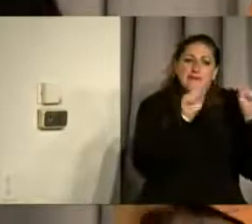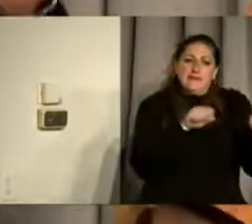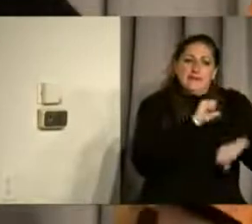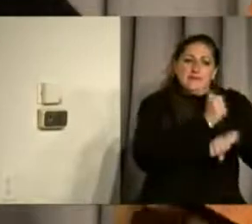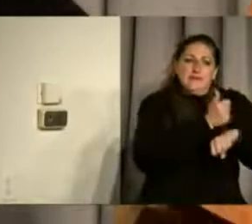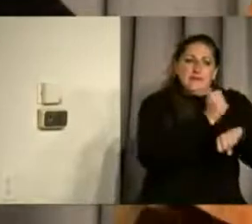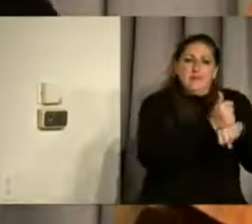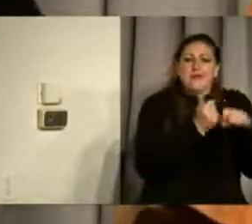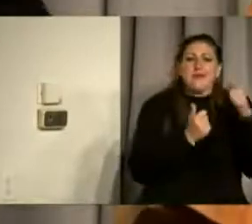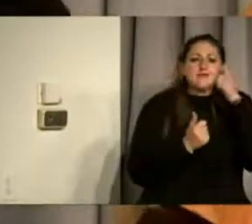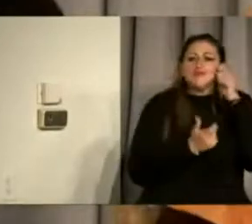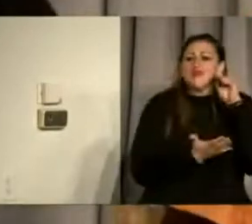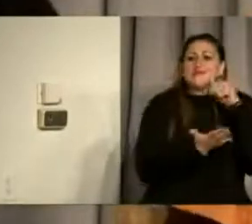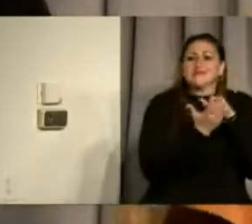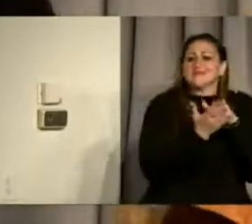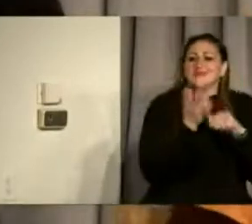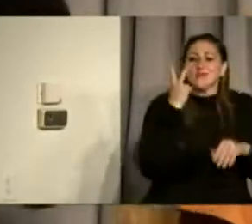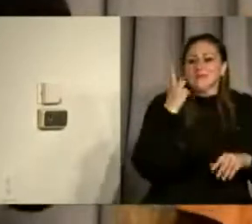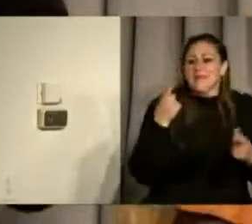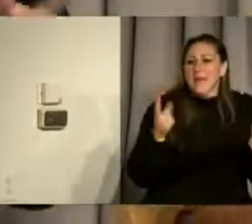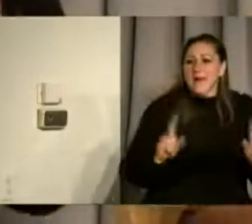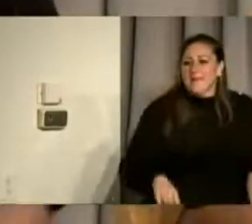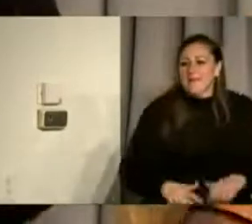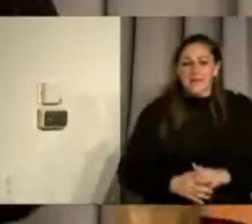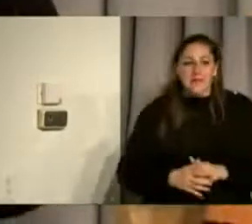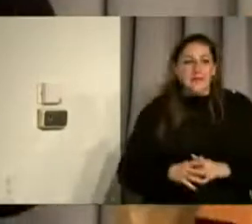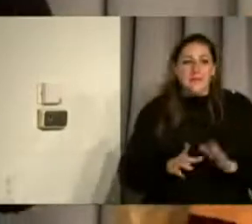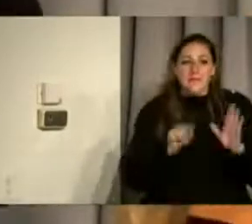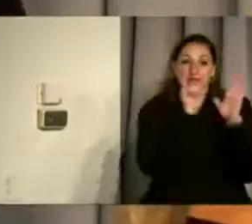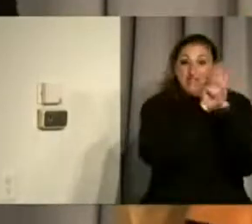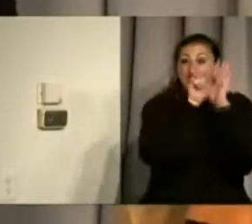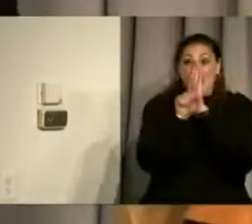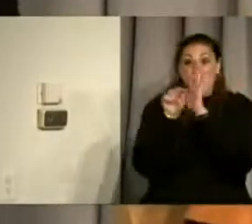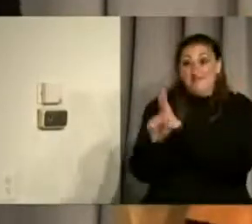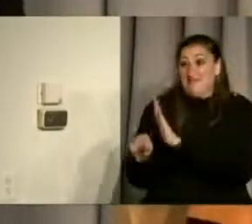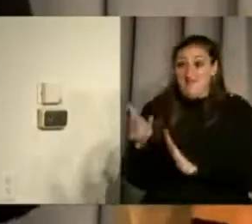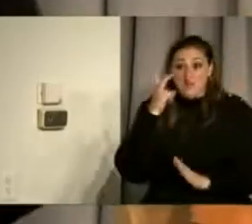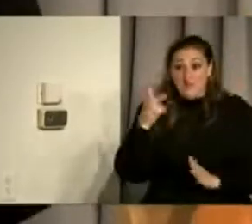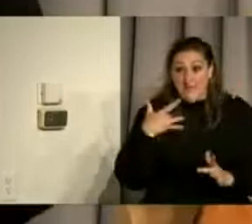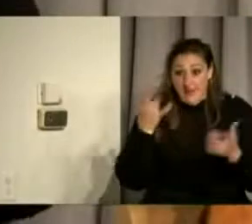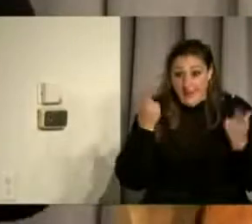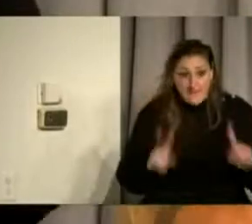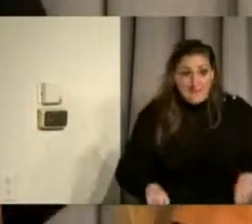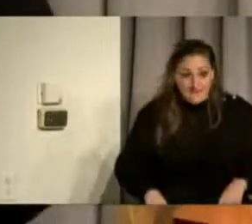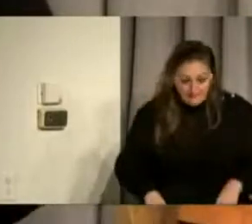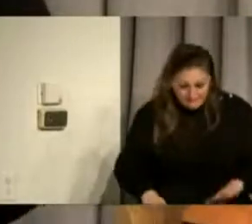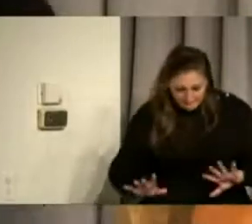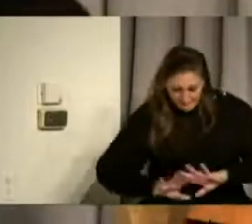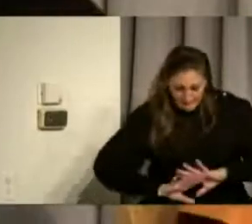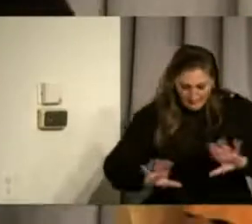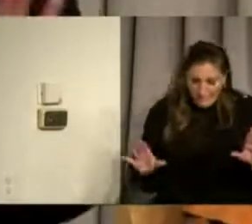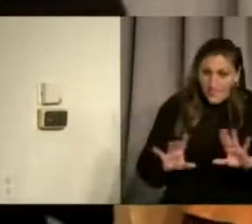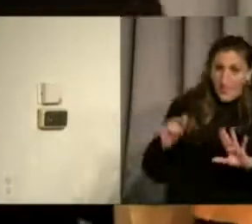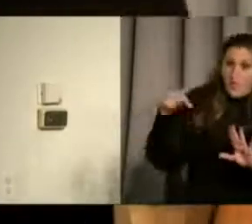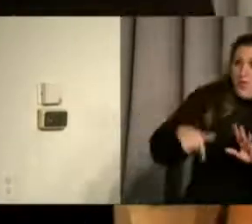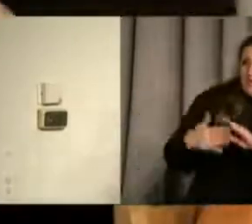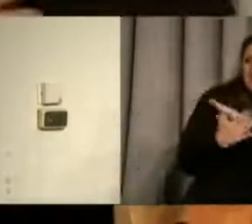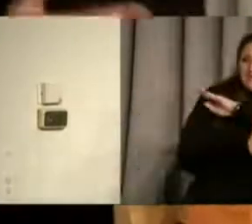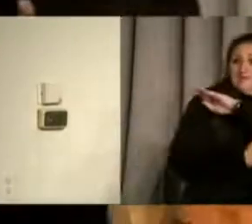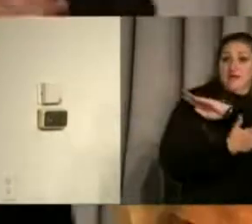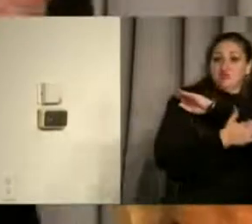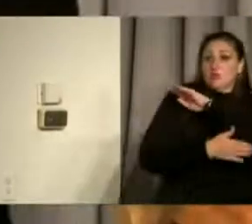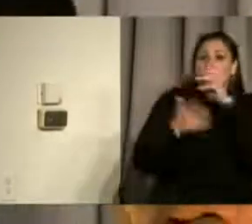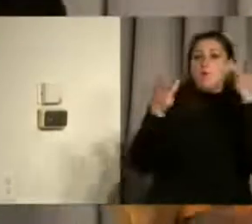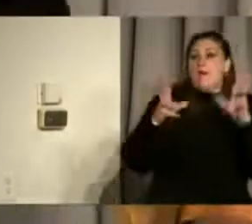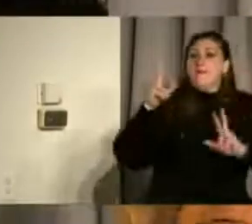because of racism, they won't let that happen. And because of genocide, they won't let that happen. They don't want this country, they don't want the people